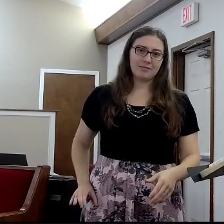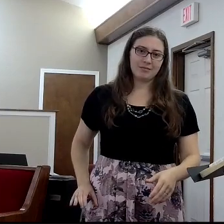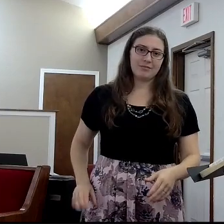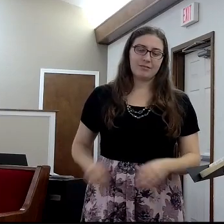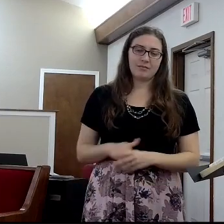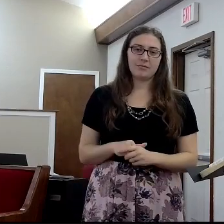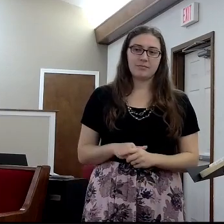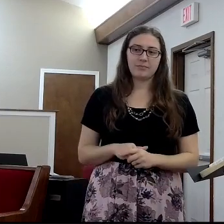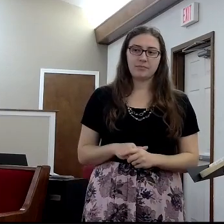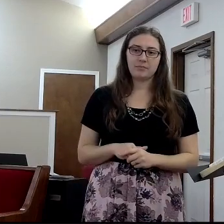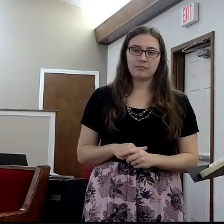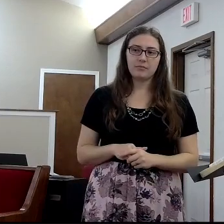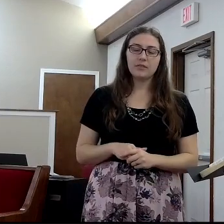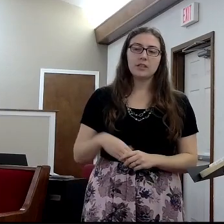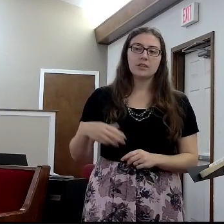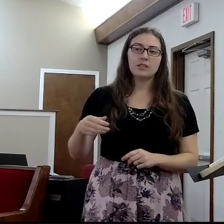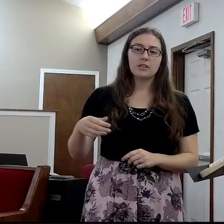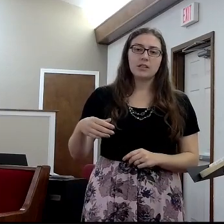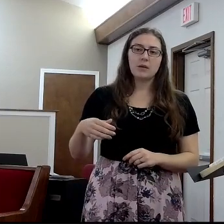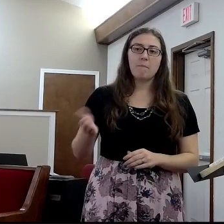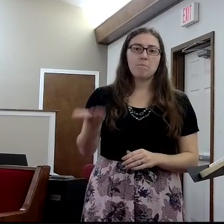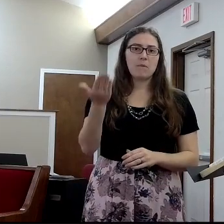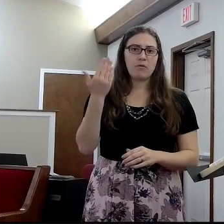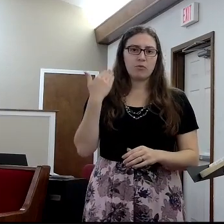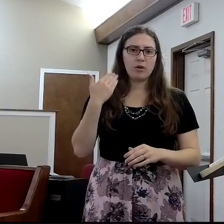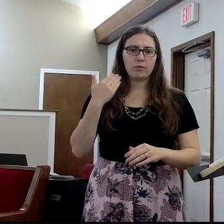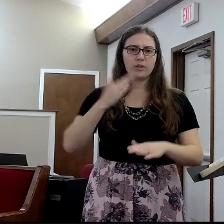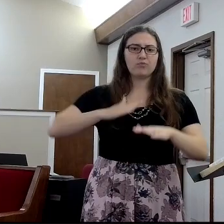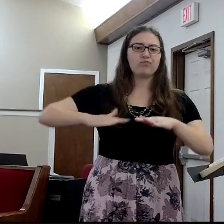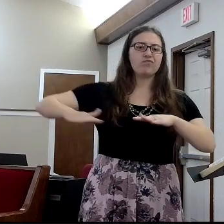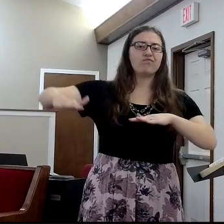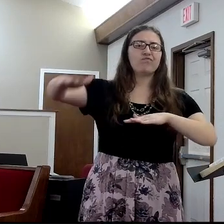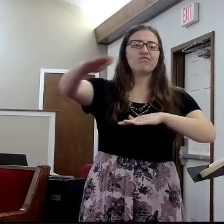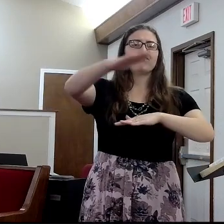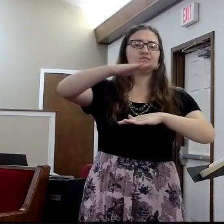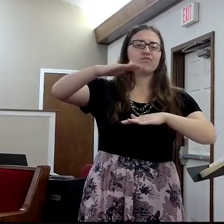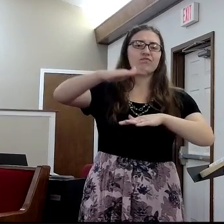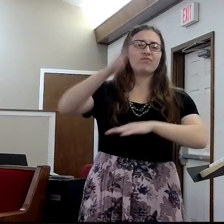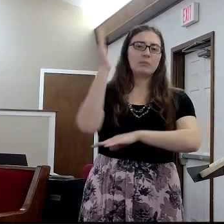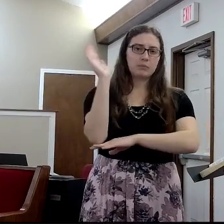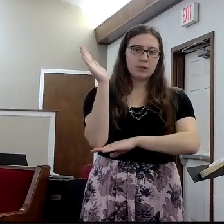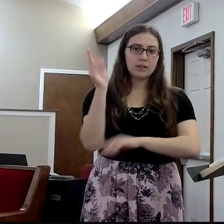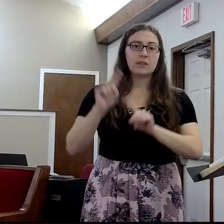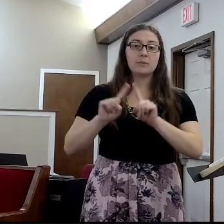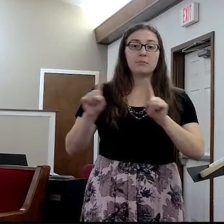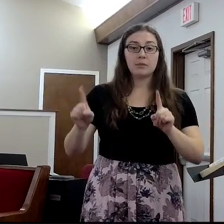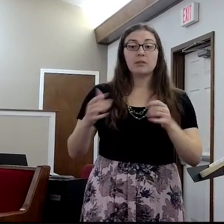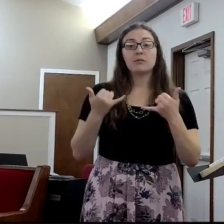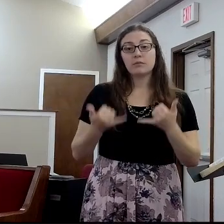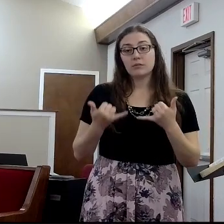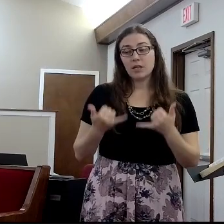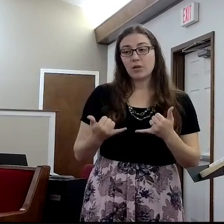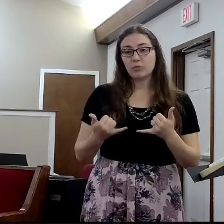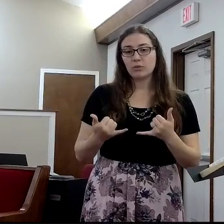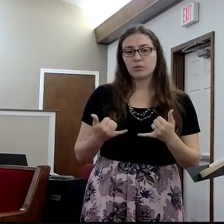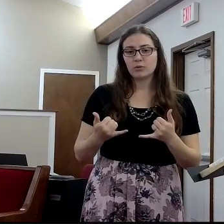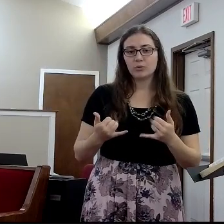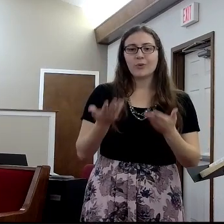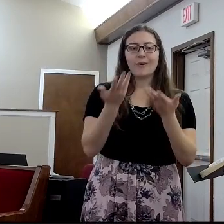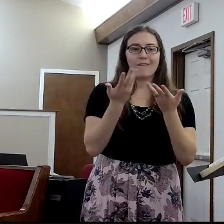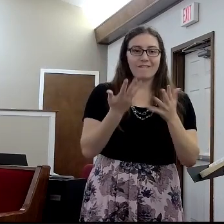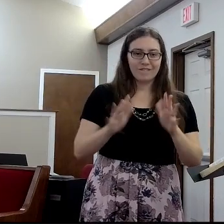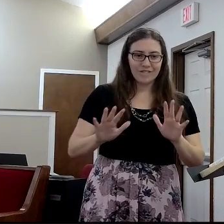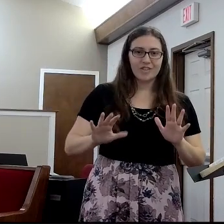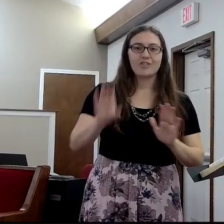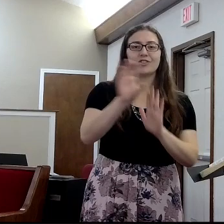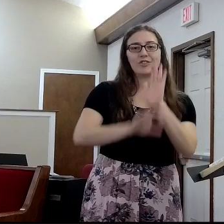So now we're going to shift to just looking at kind of an overview. And last time we only covered three verses, so we're going to attempt to cover